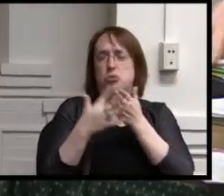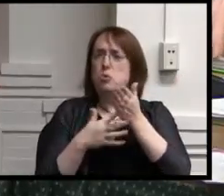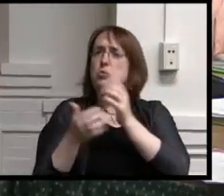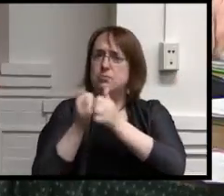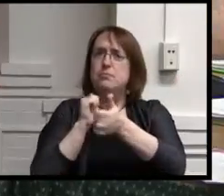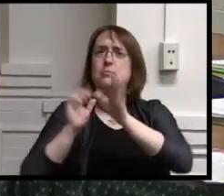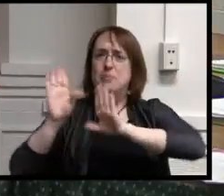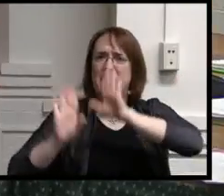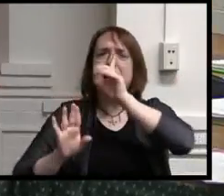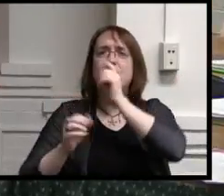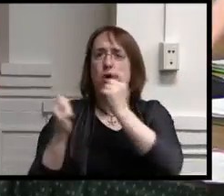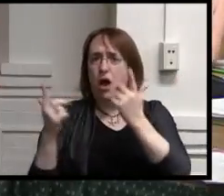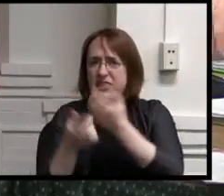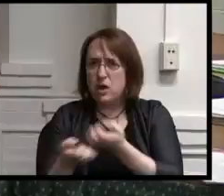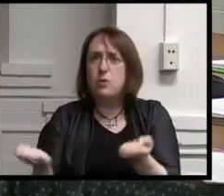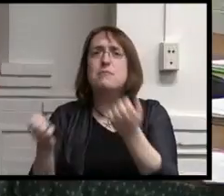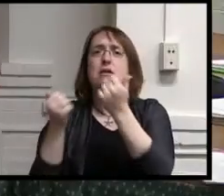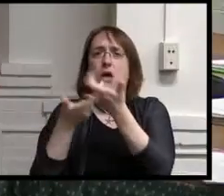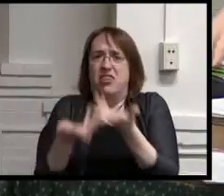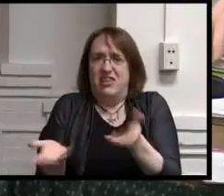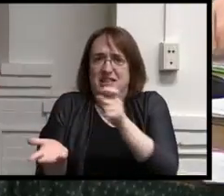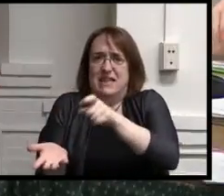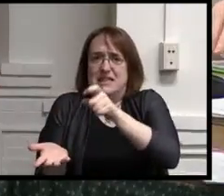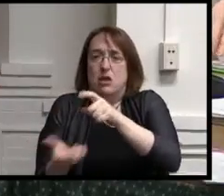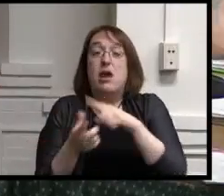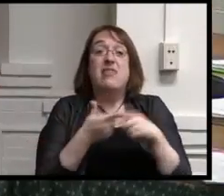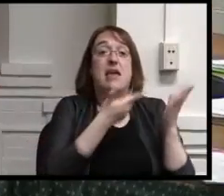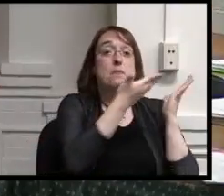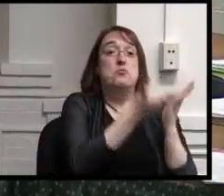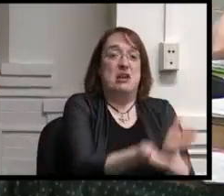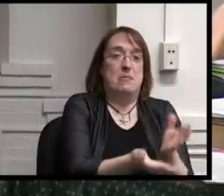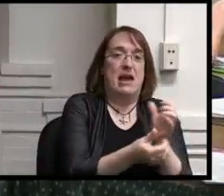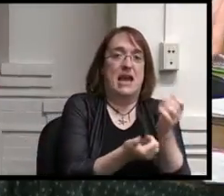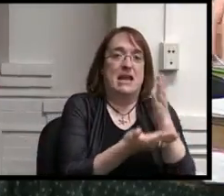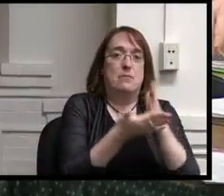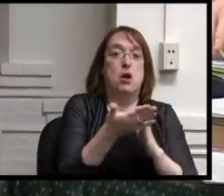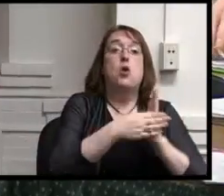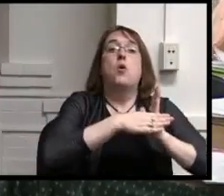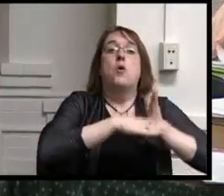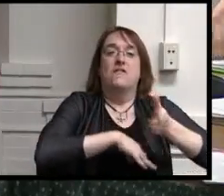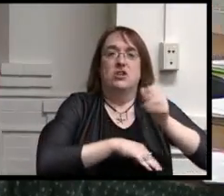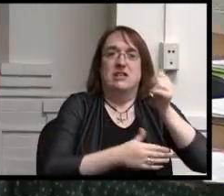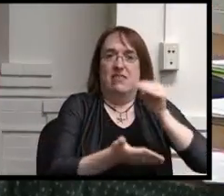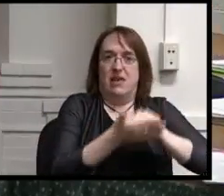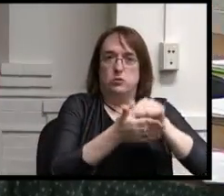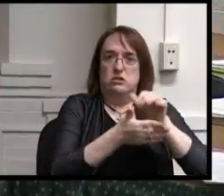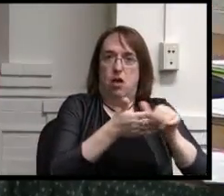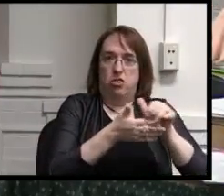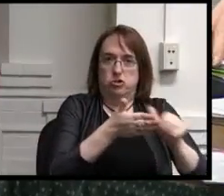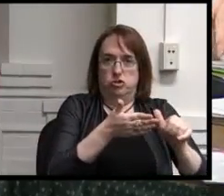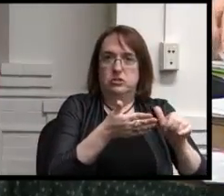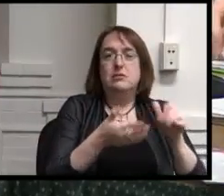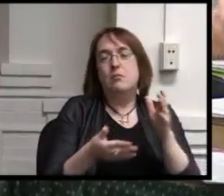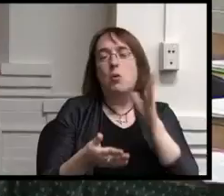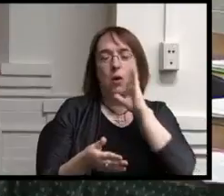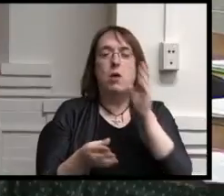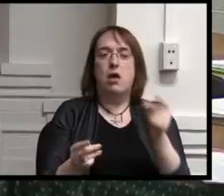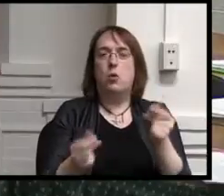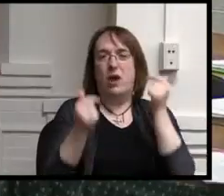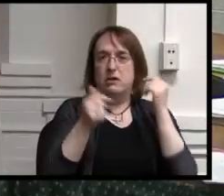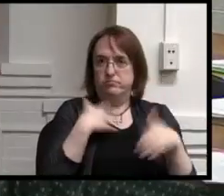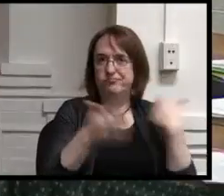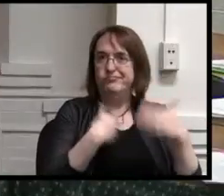all of the equipment that's part of this, and we'll bring back to you any element of this that's over $10,000, but otherwise we'll just move as quickly as we can